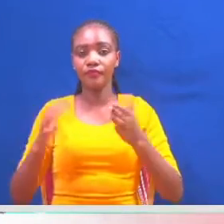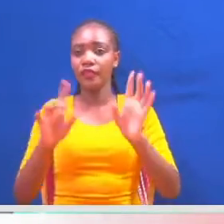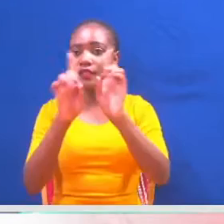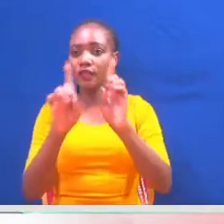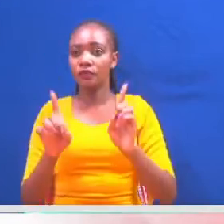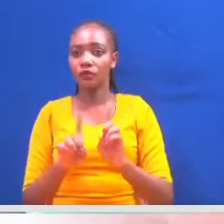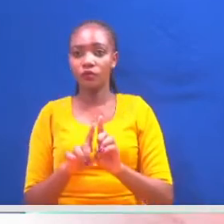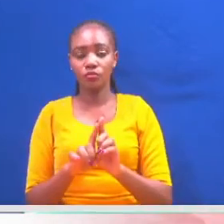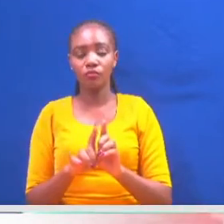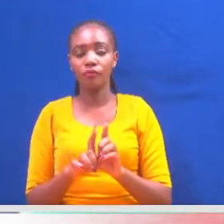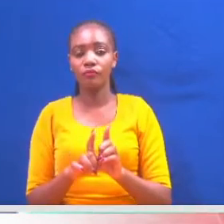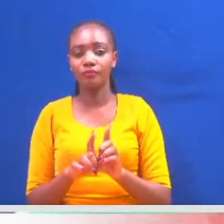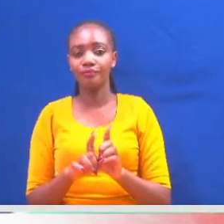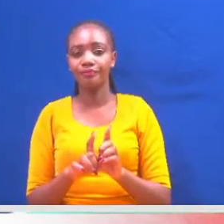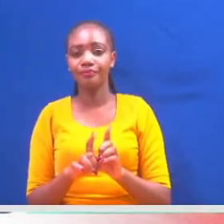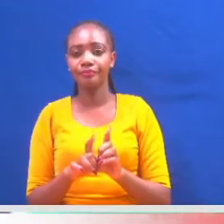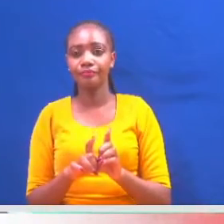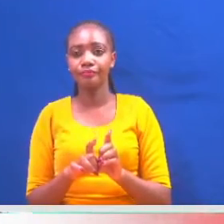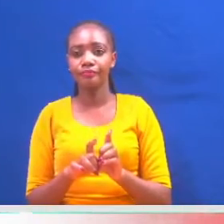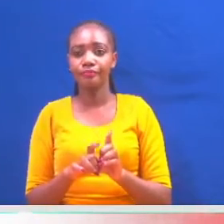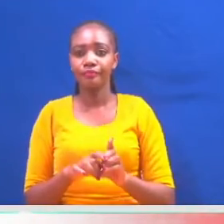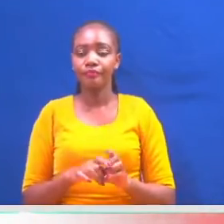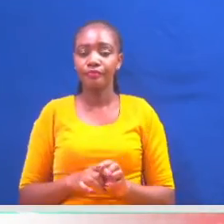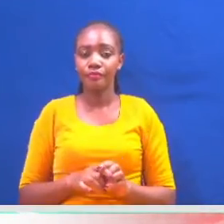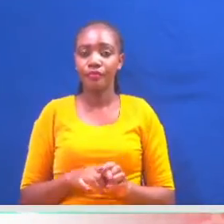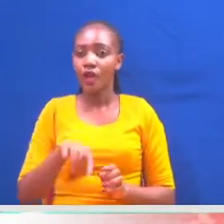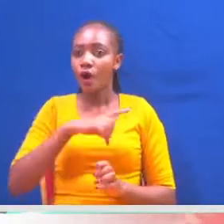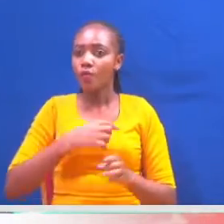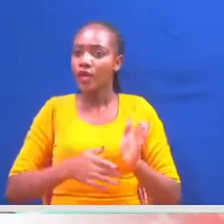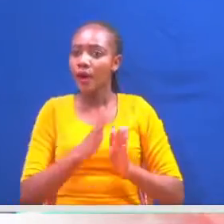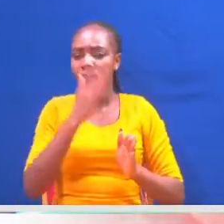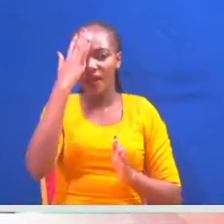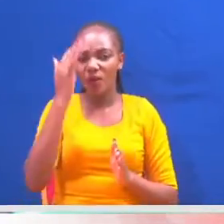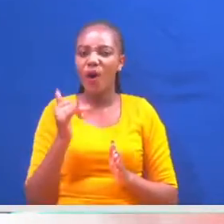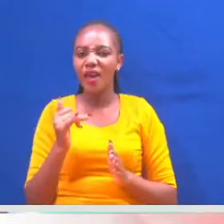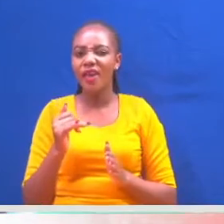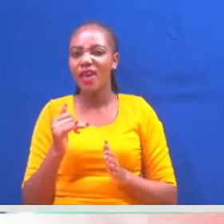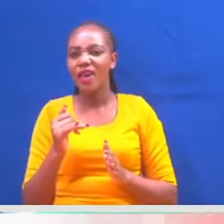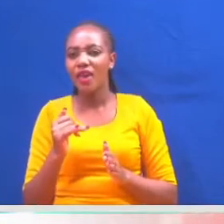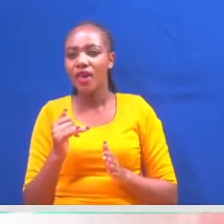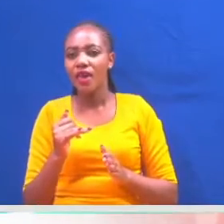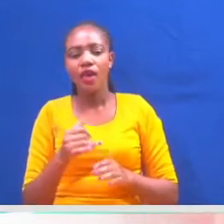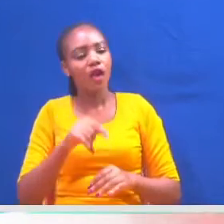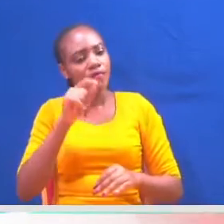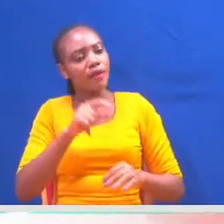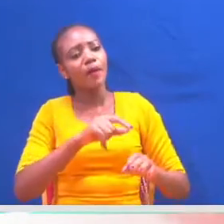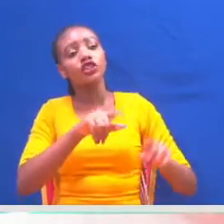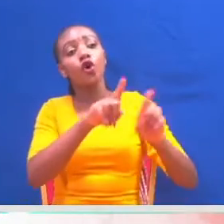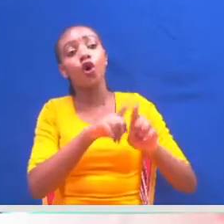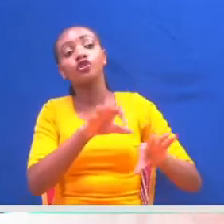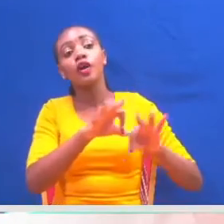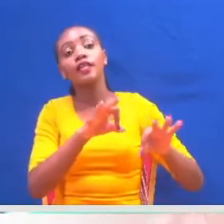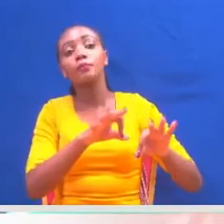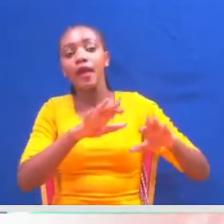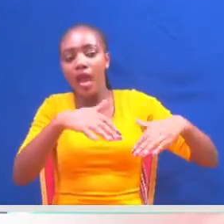while we are at it, they should equally explain to the country how